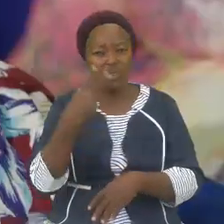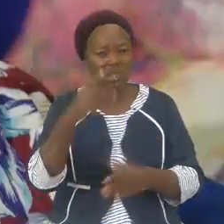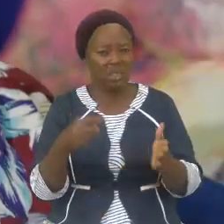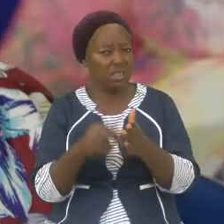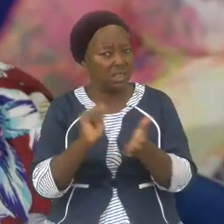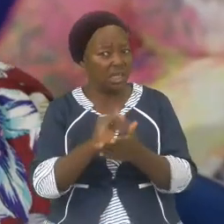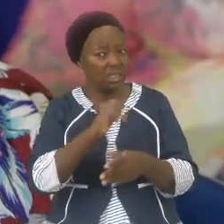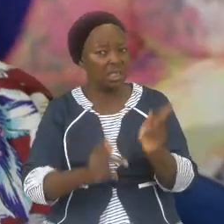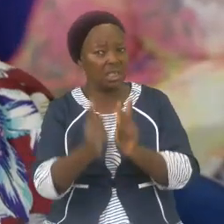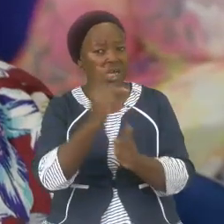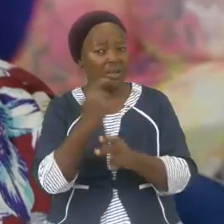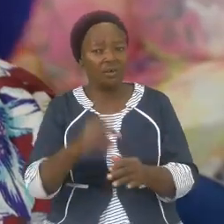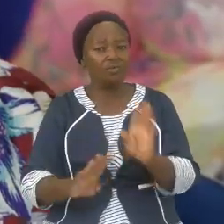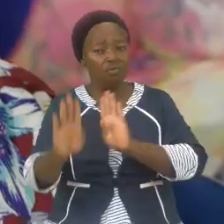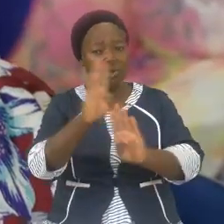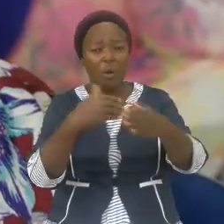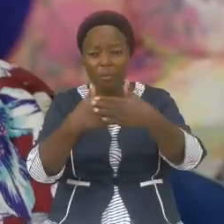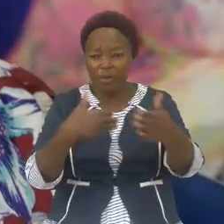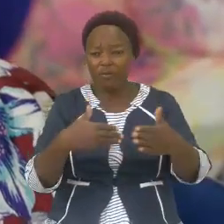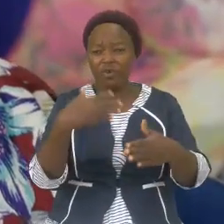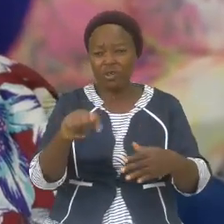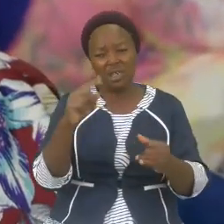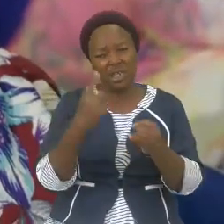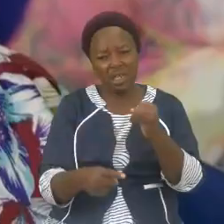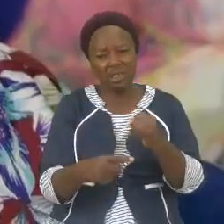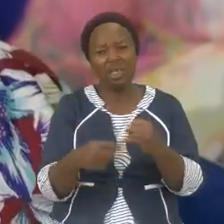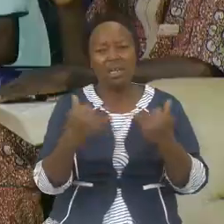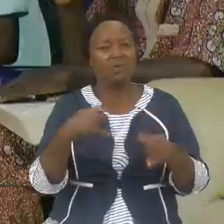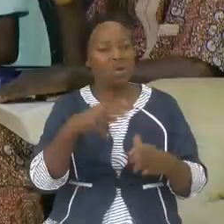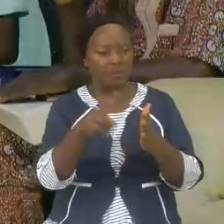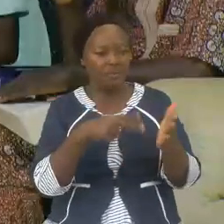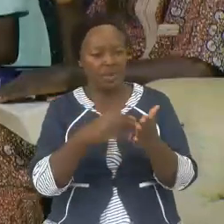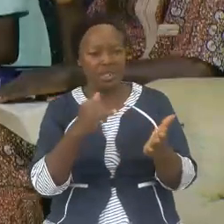time of trouble before the end. We've read it already